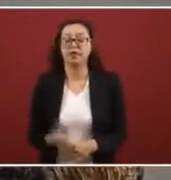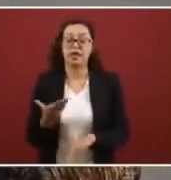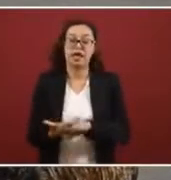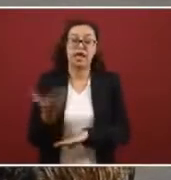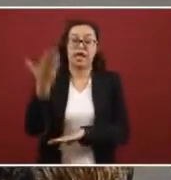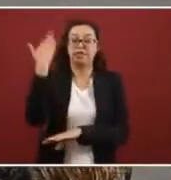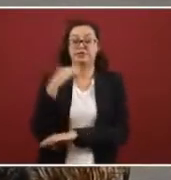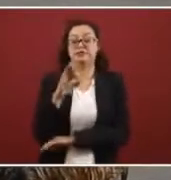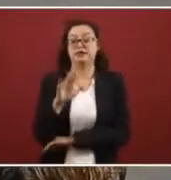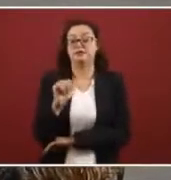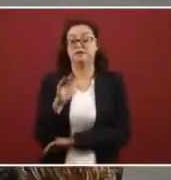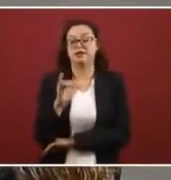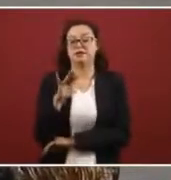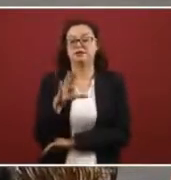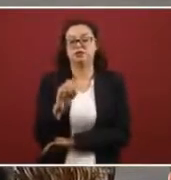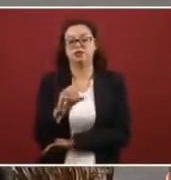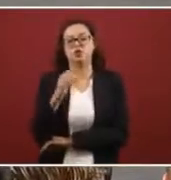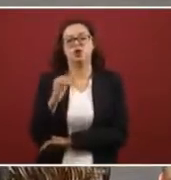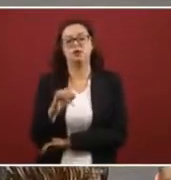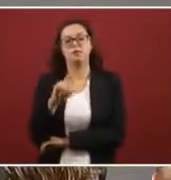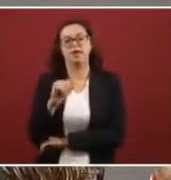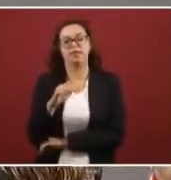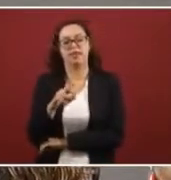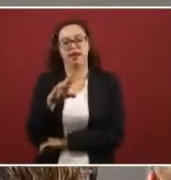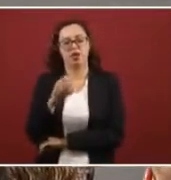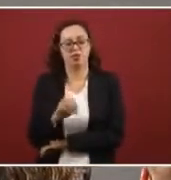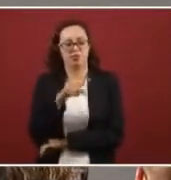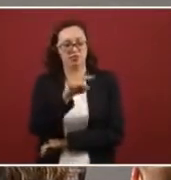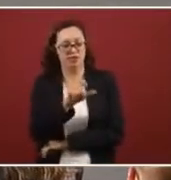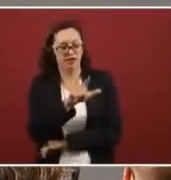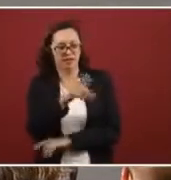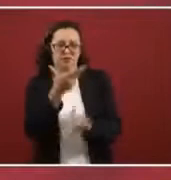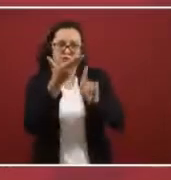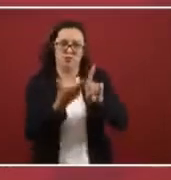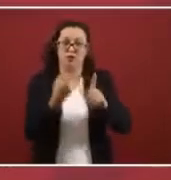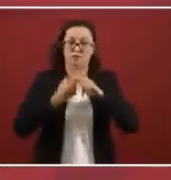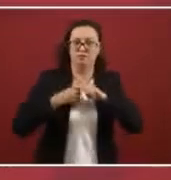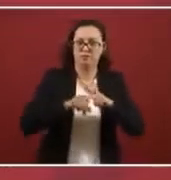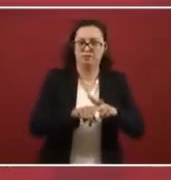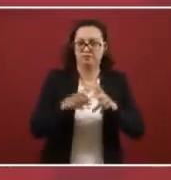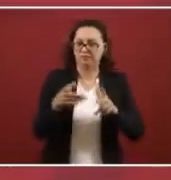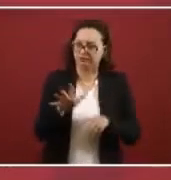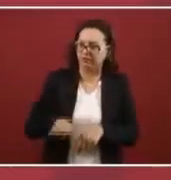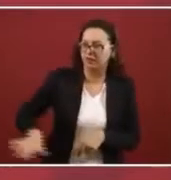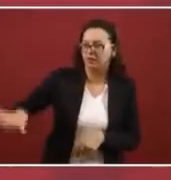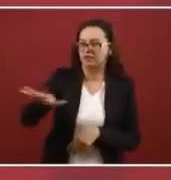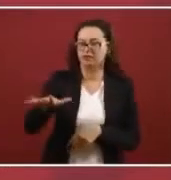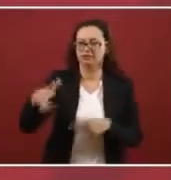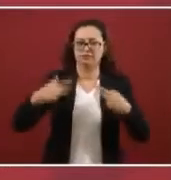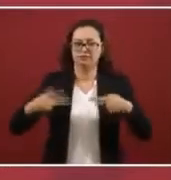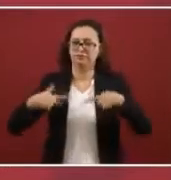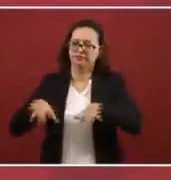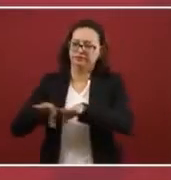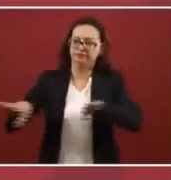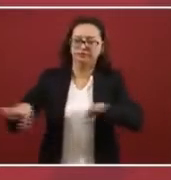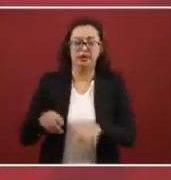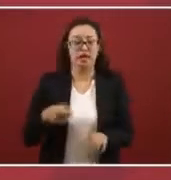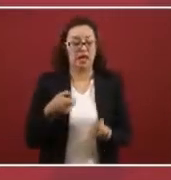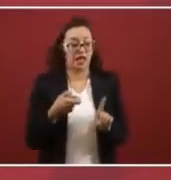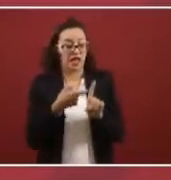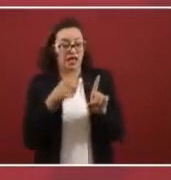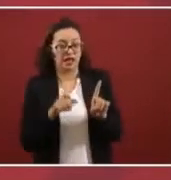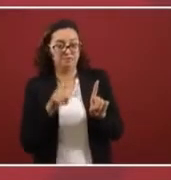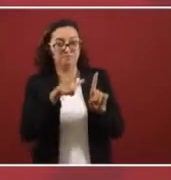the apostle of democracy, Francisco Madero, confronted Porfirio